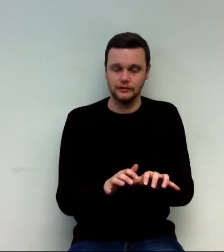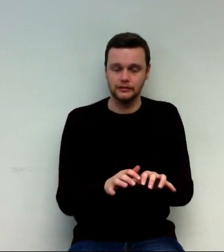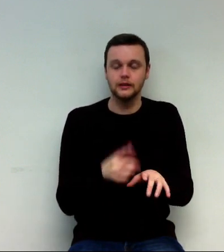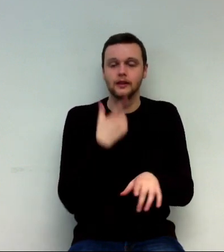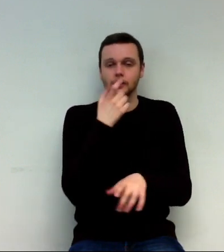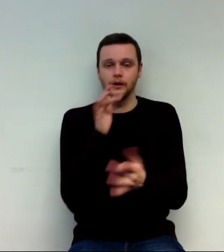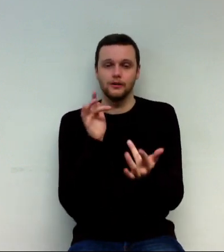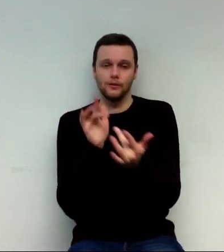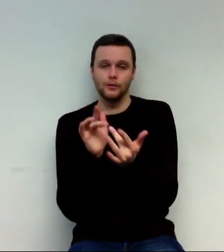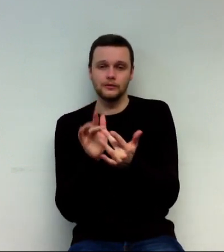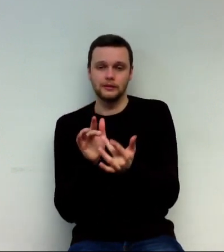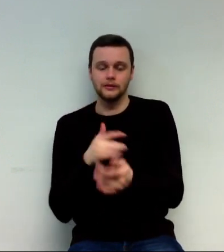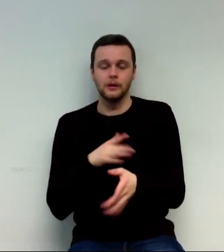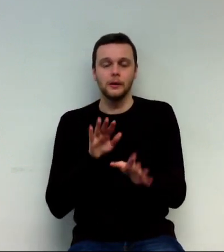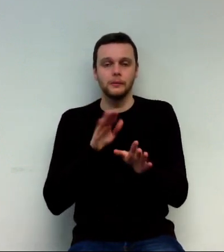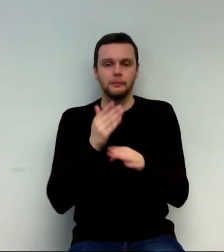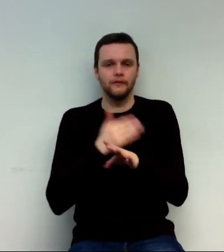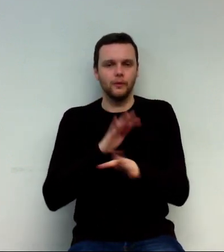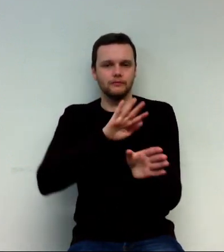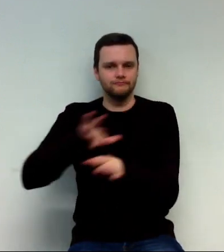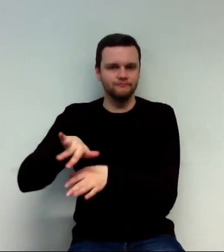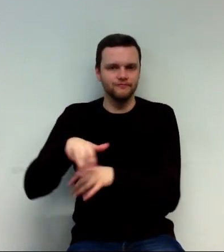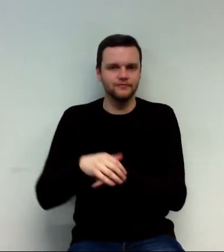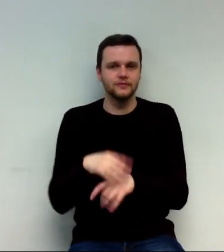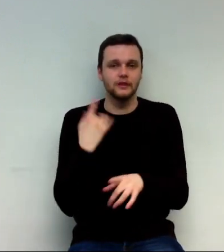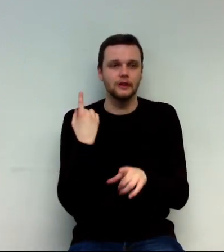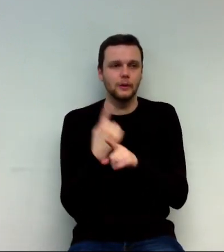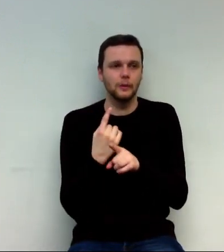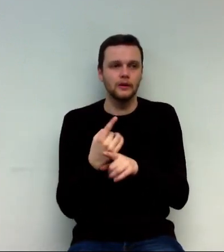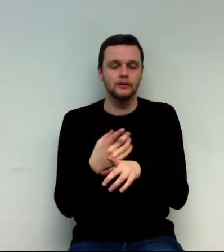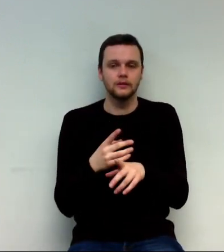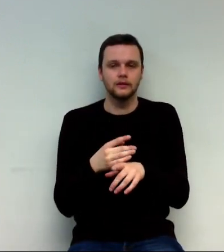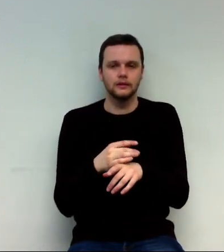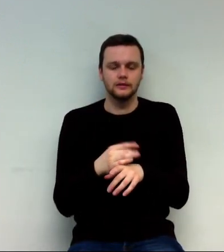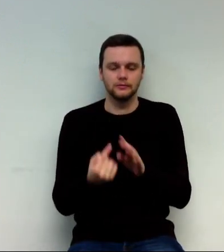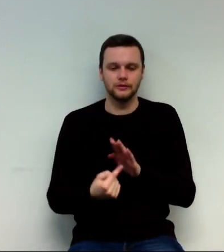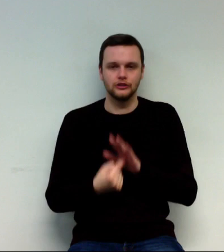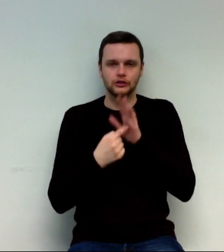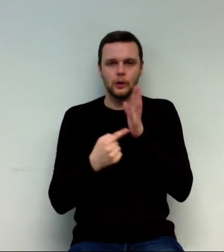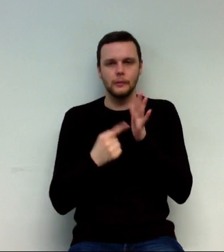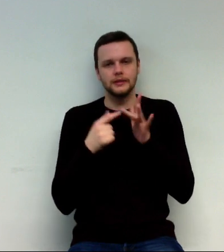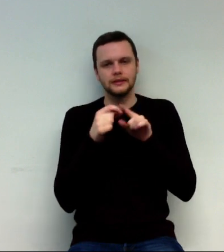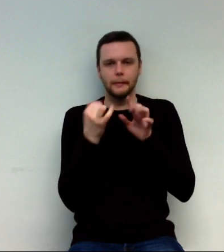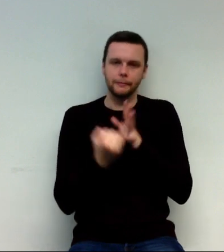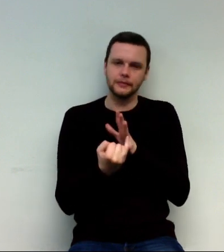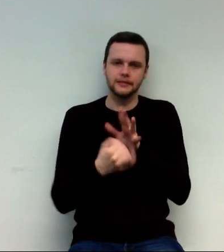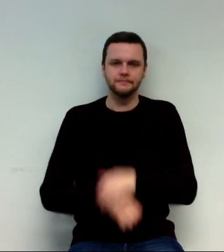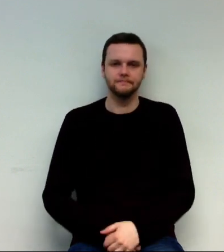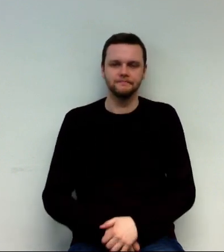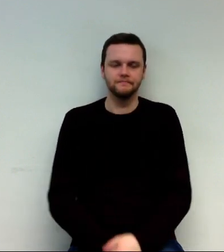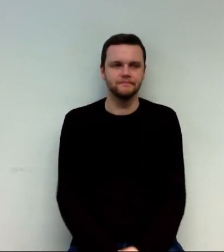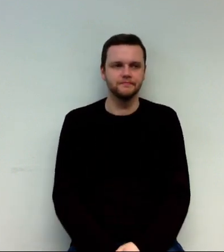get in touch. But before we talk about that, we're just going to run through some top final tips from the team.